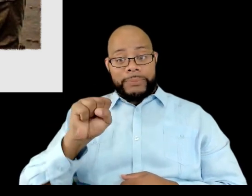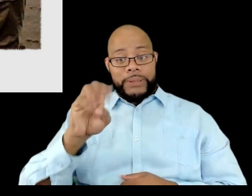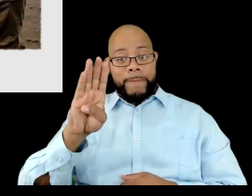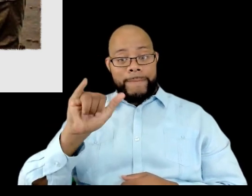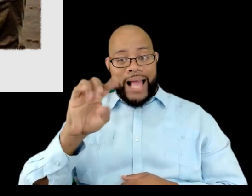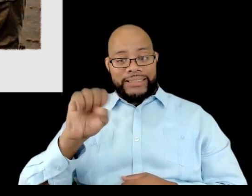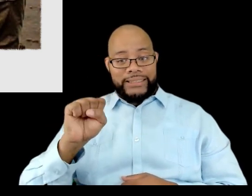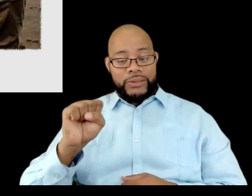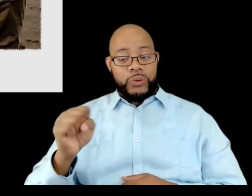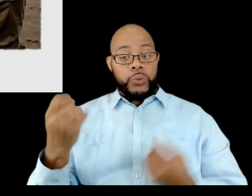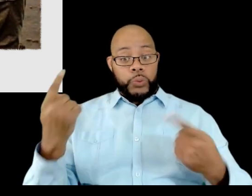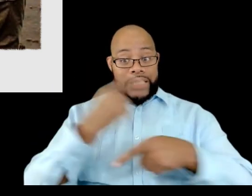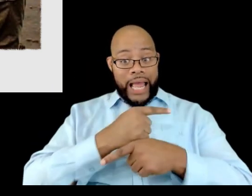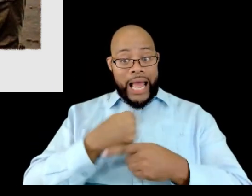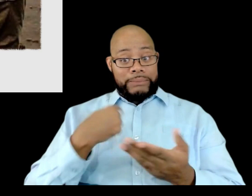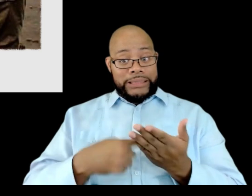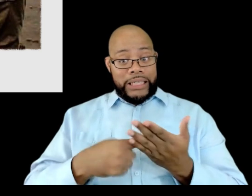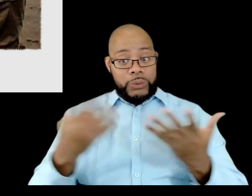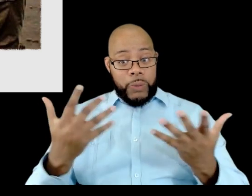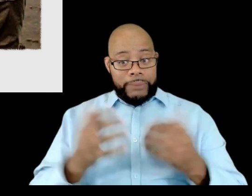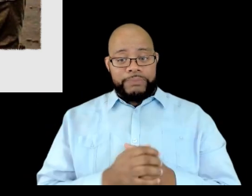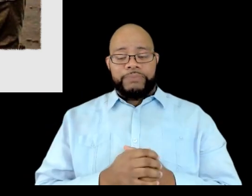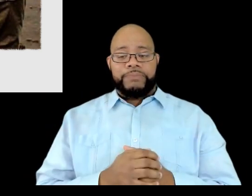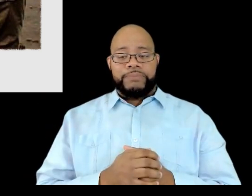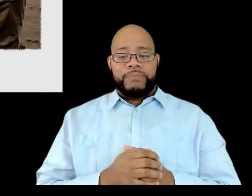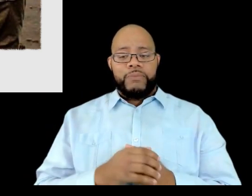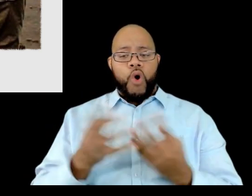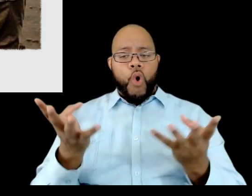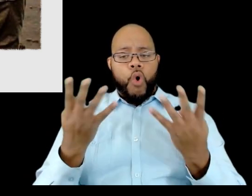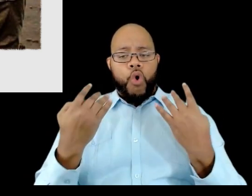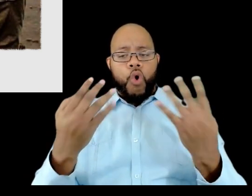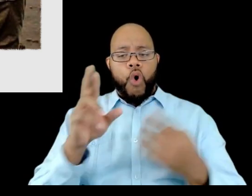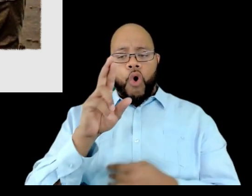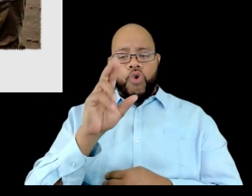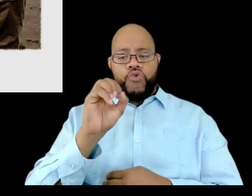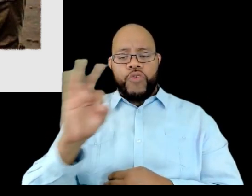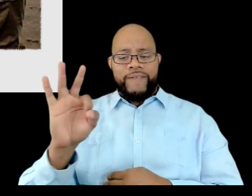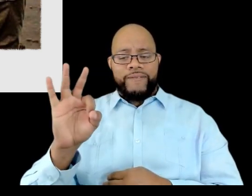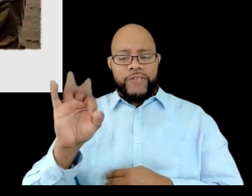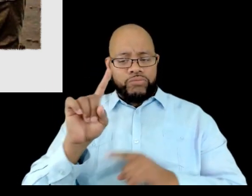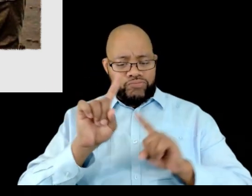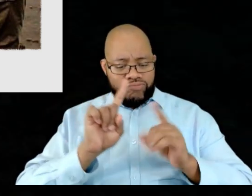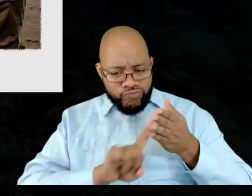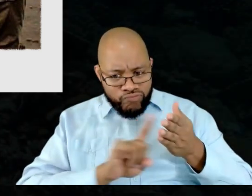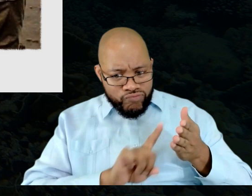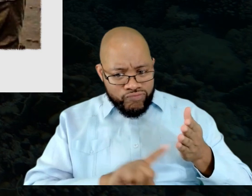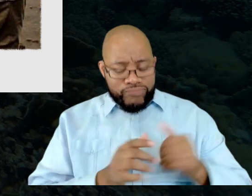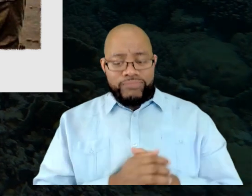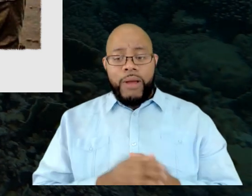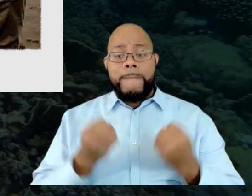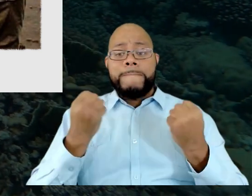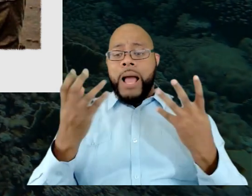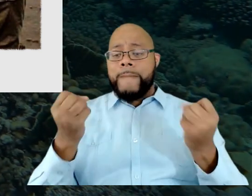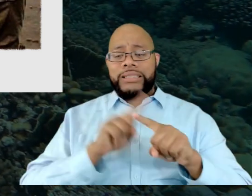Bites. And today I will be biting into coral reef surveys. There are many,